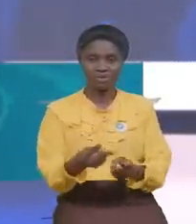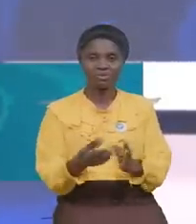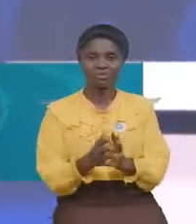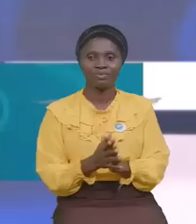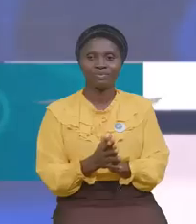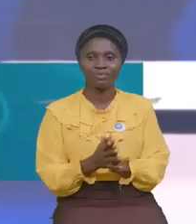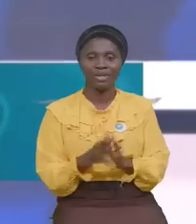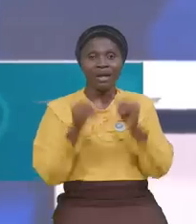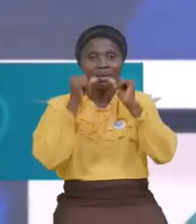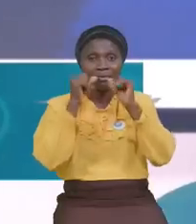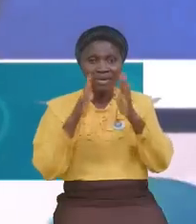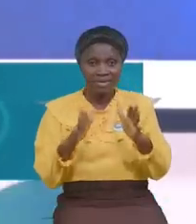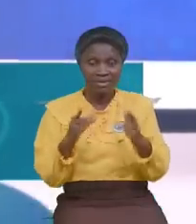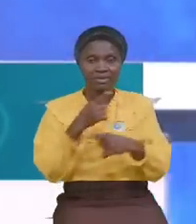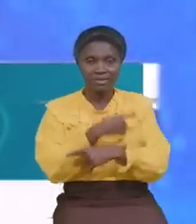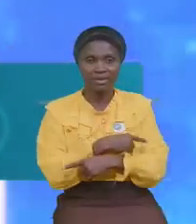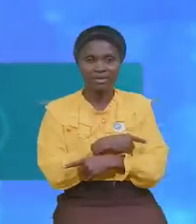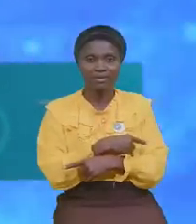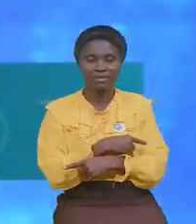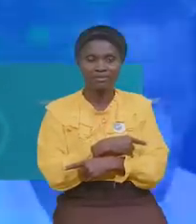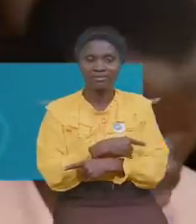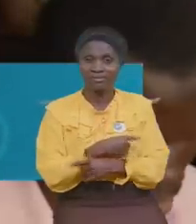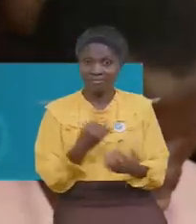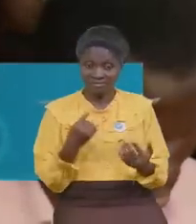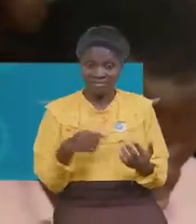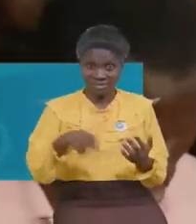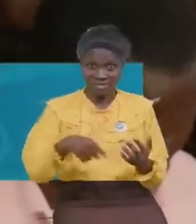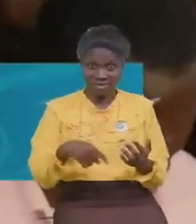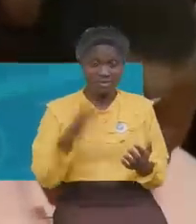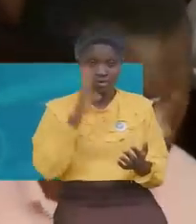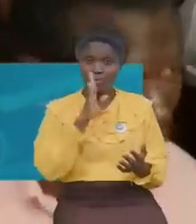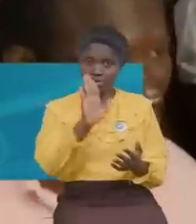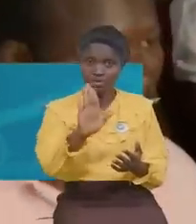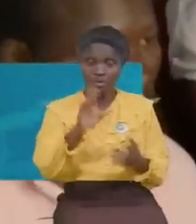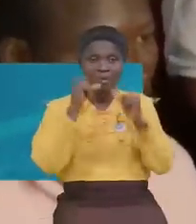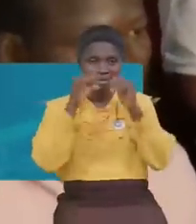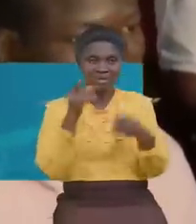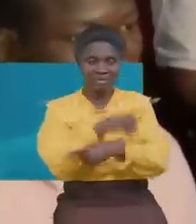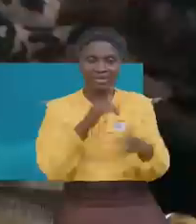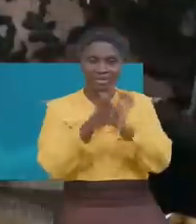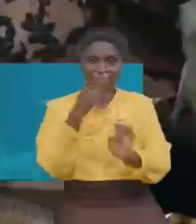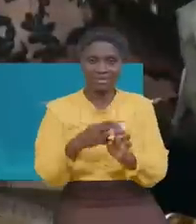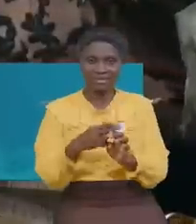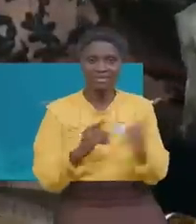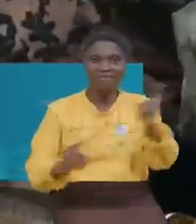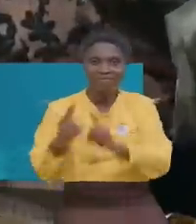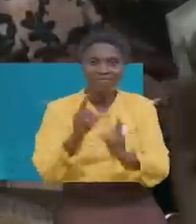Blessed day. This will be your blessed day. Shout a good